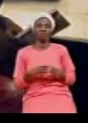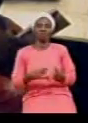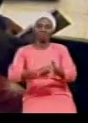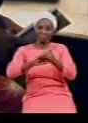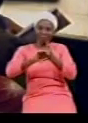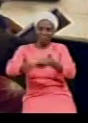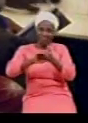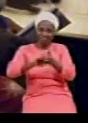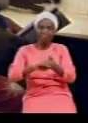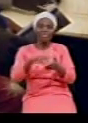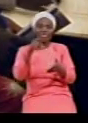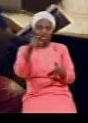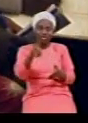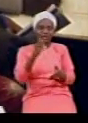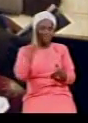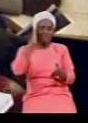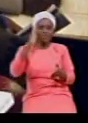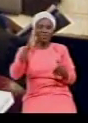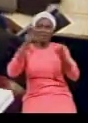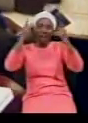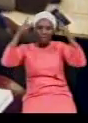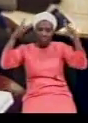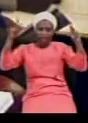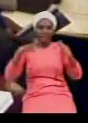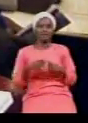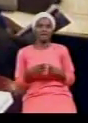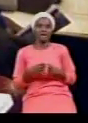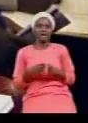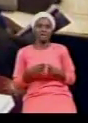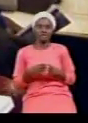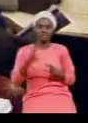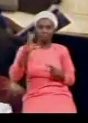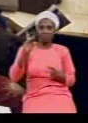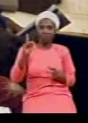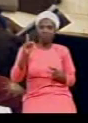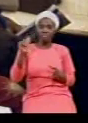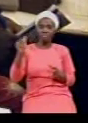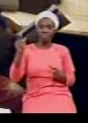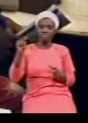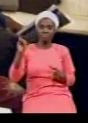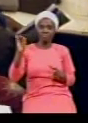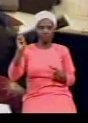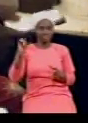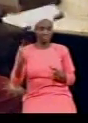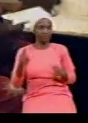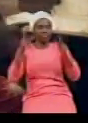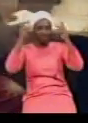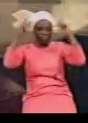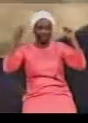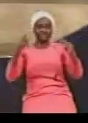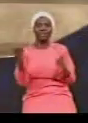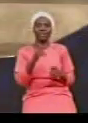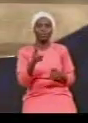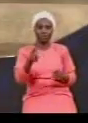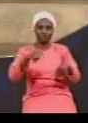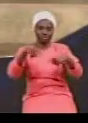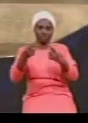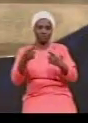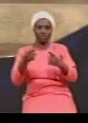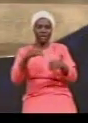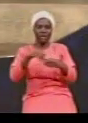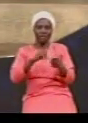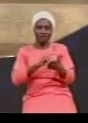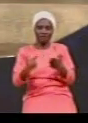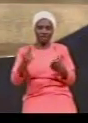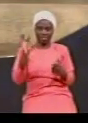prosper. That thou mayest prosper whithersoever thou goest. Verse 9, have